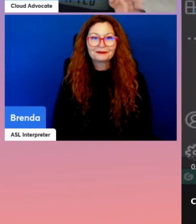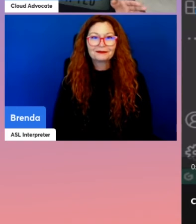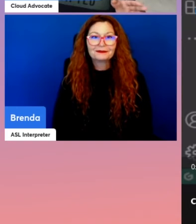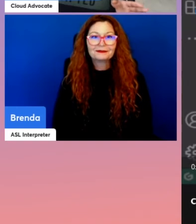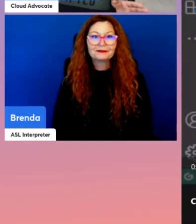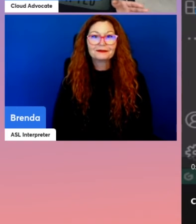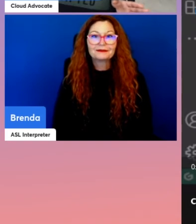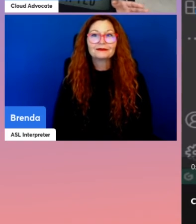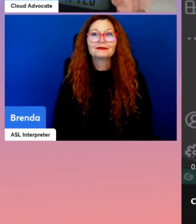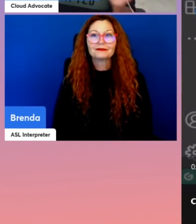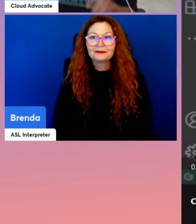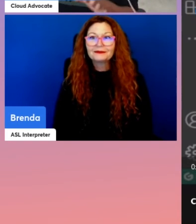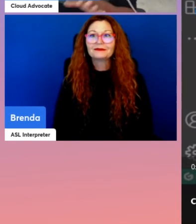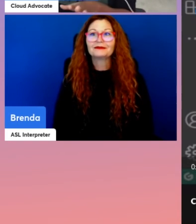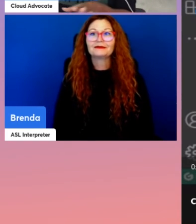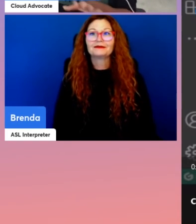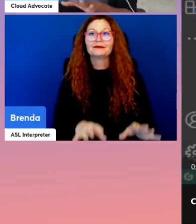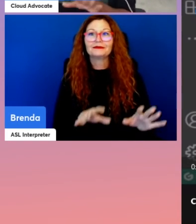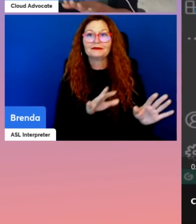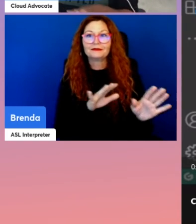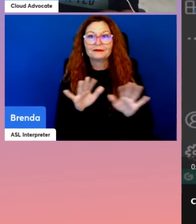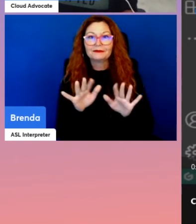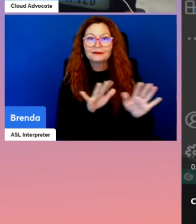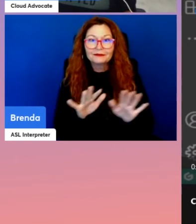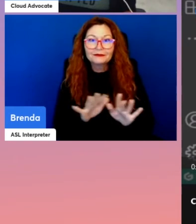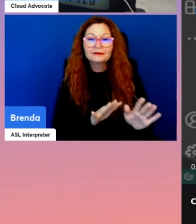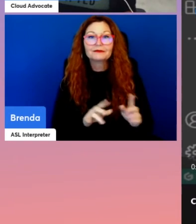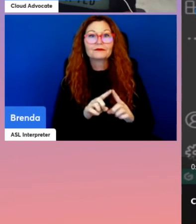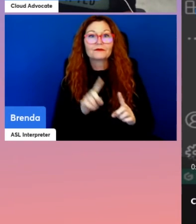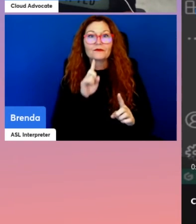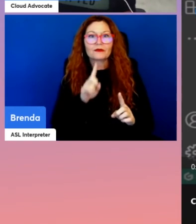Okay, so we're still dealing with why am I getting this error?